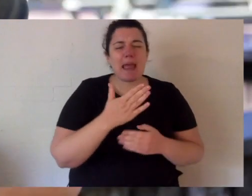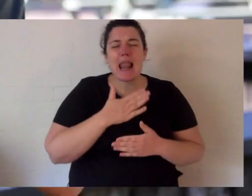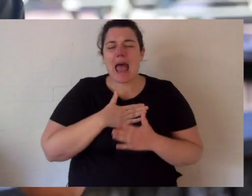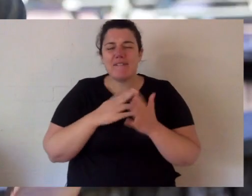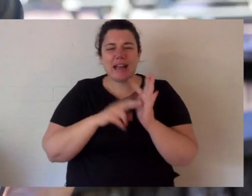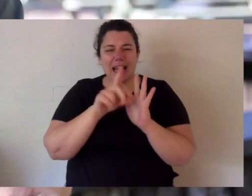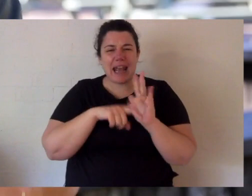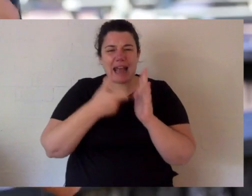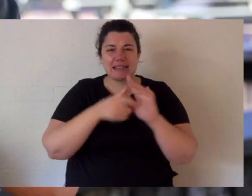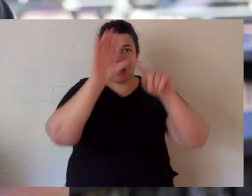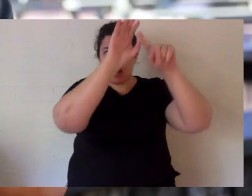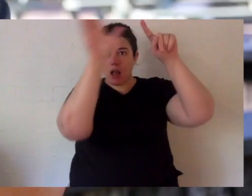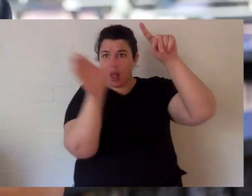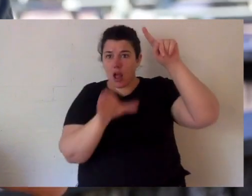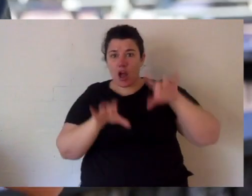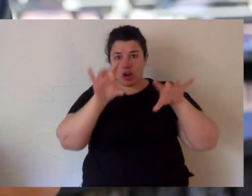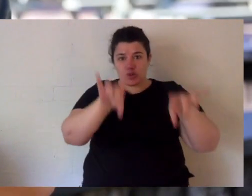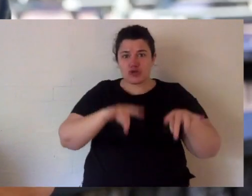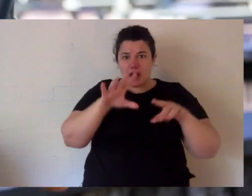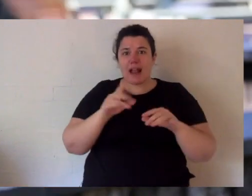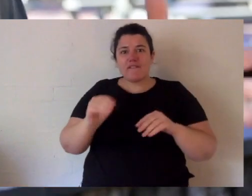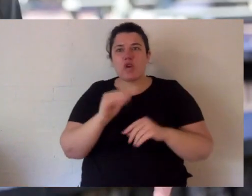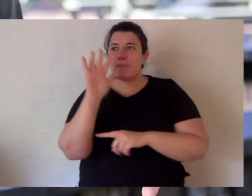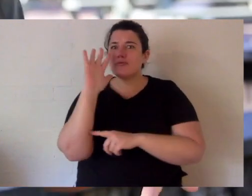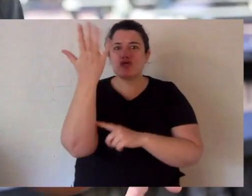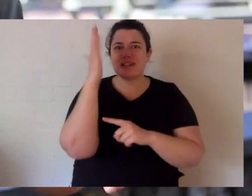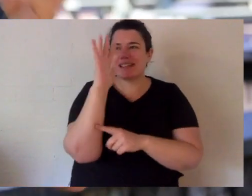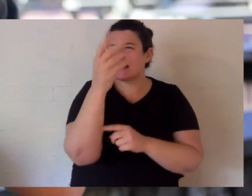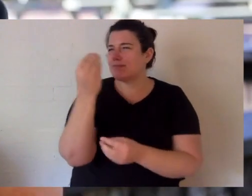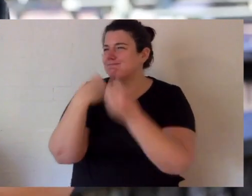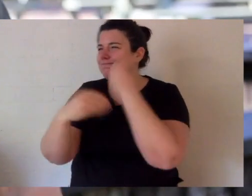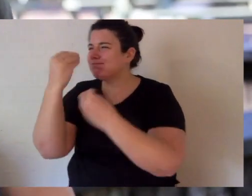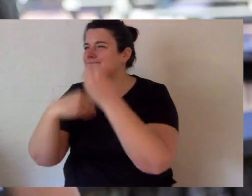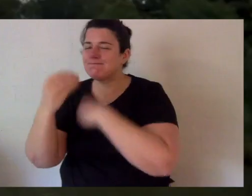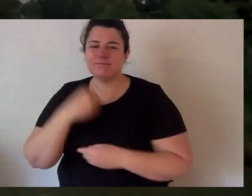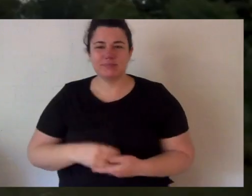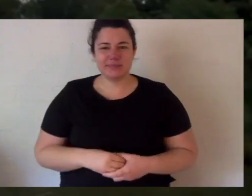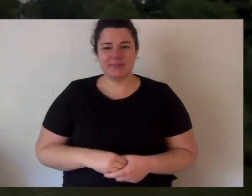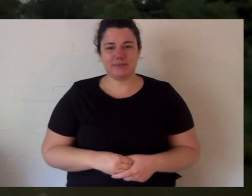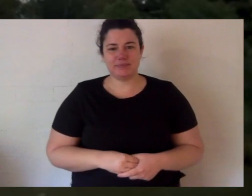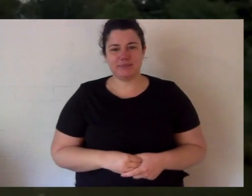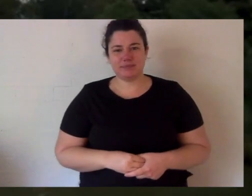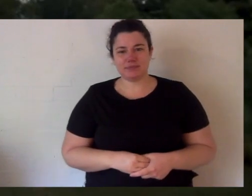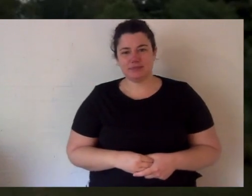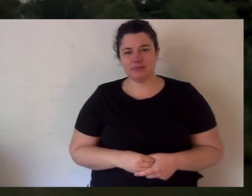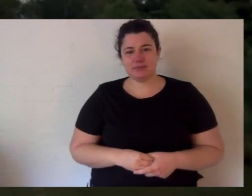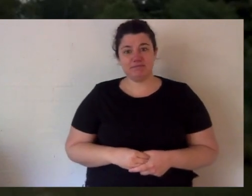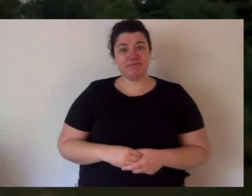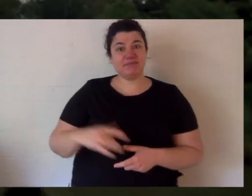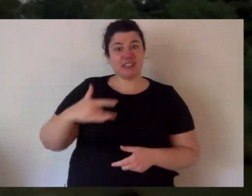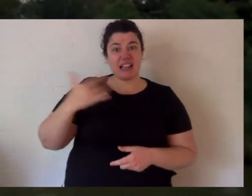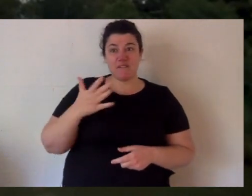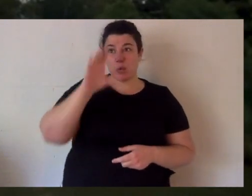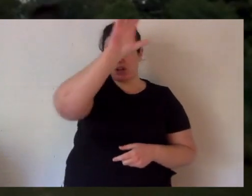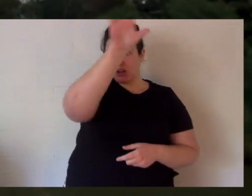love nectar from our East Coast Australian eucalyptus trees. That's what they're searching for. Grey-headed flying fox live